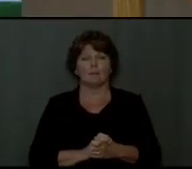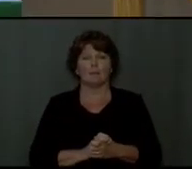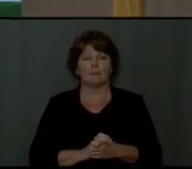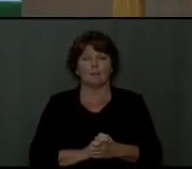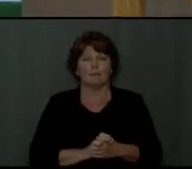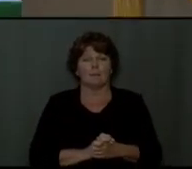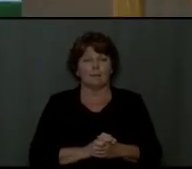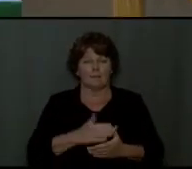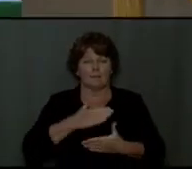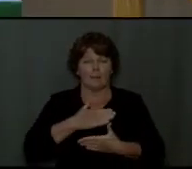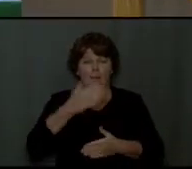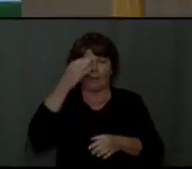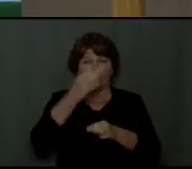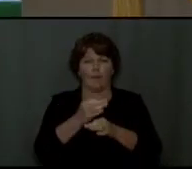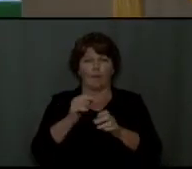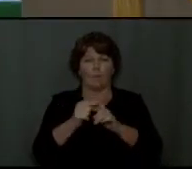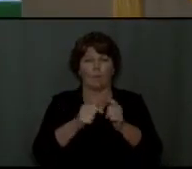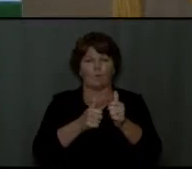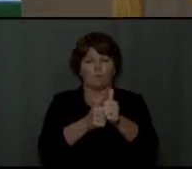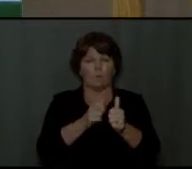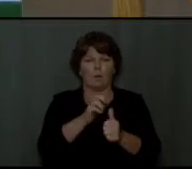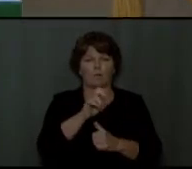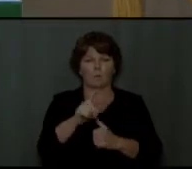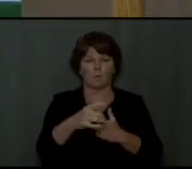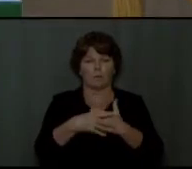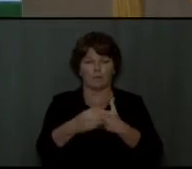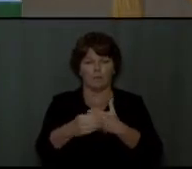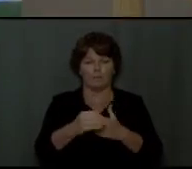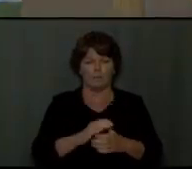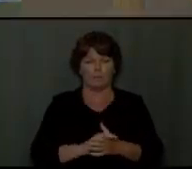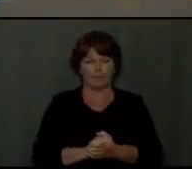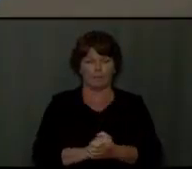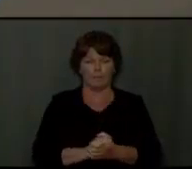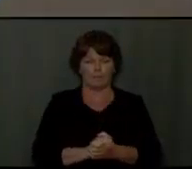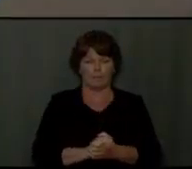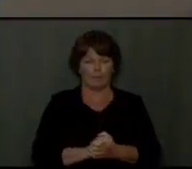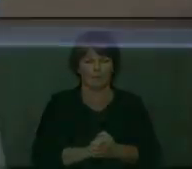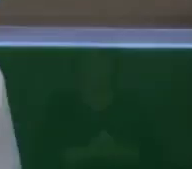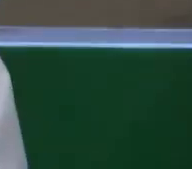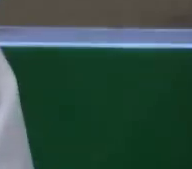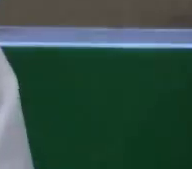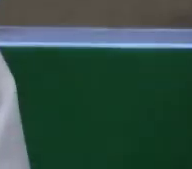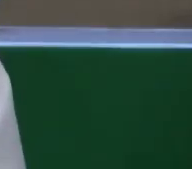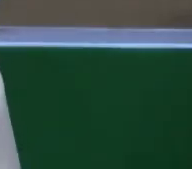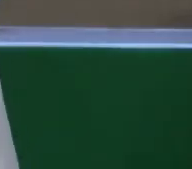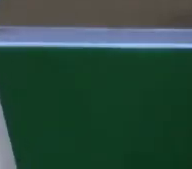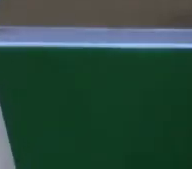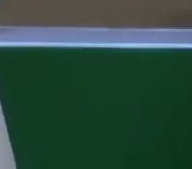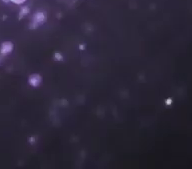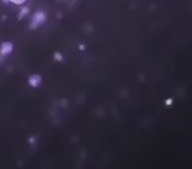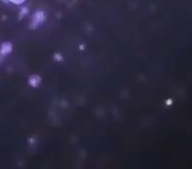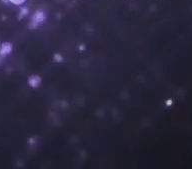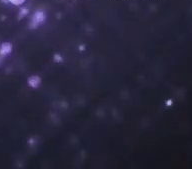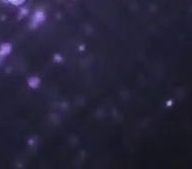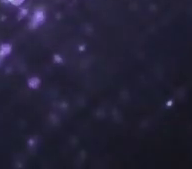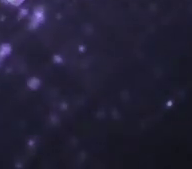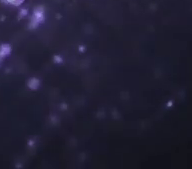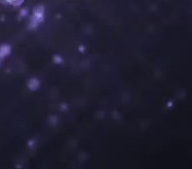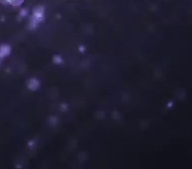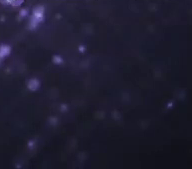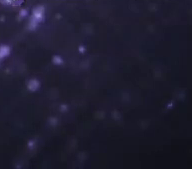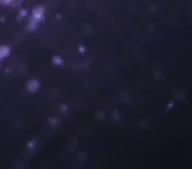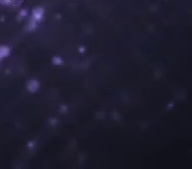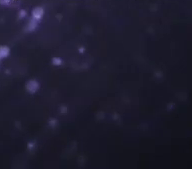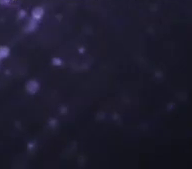We confess our faith in the words of the Apostles' Creed. I believe in God, the Father Almighty, the Maker